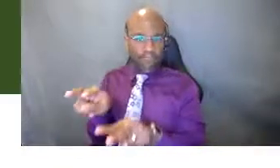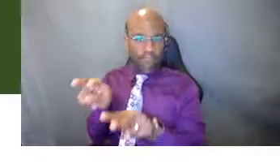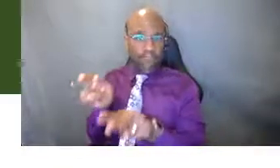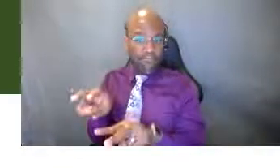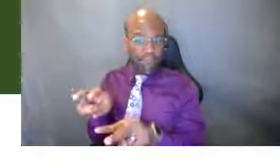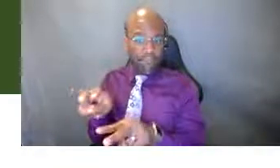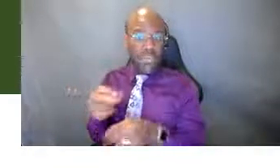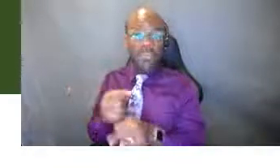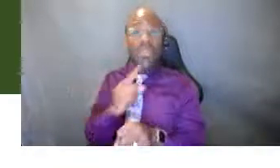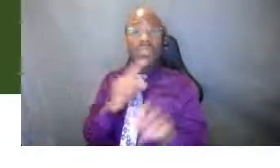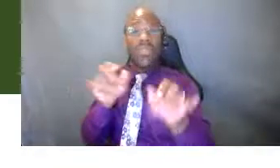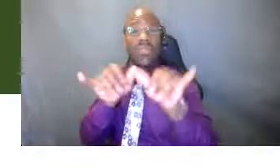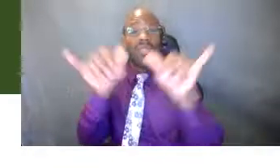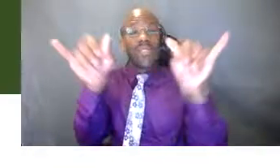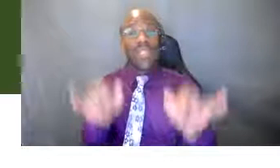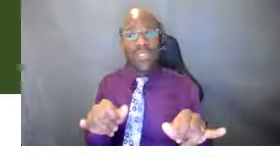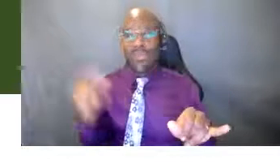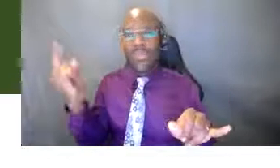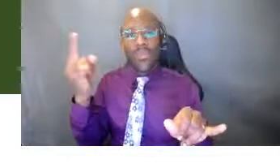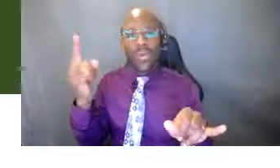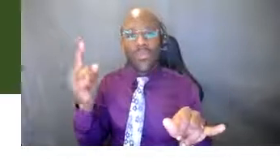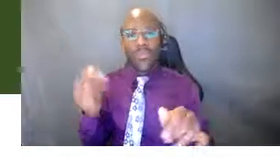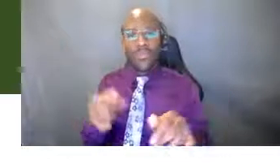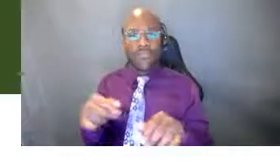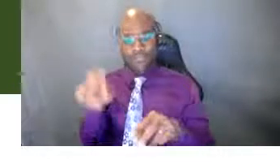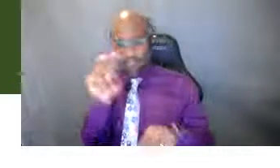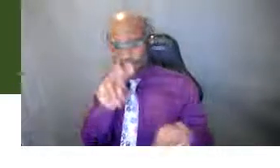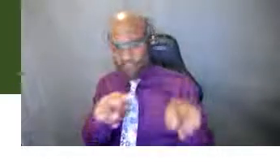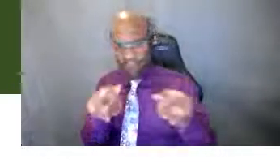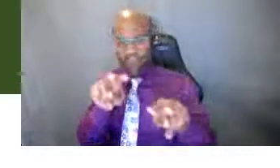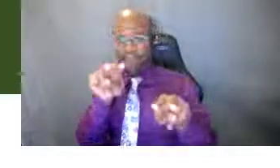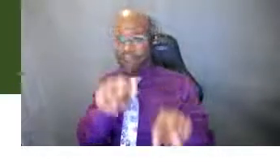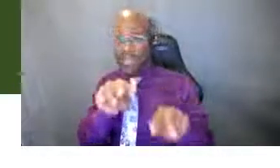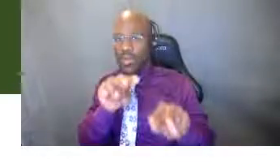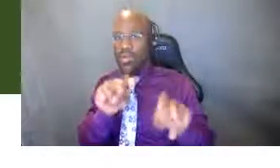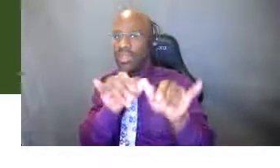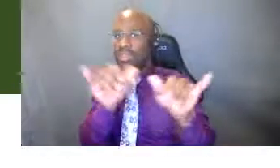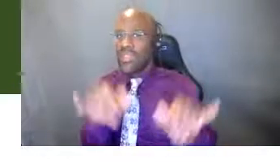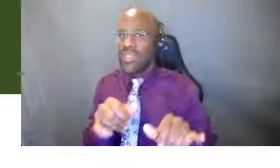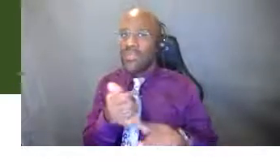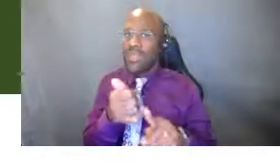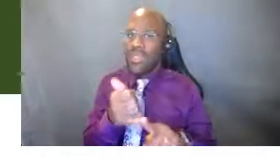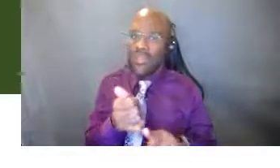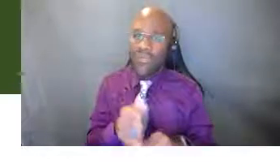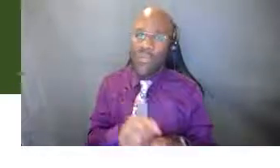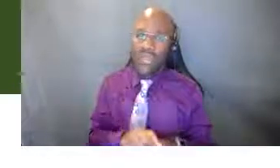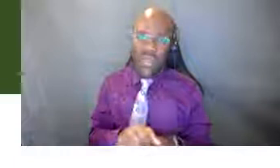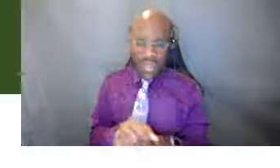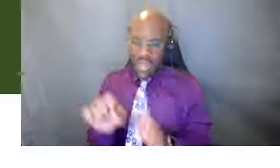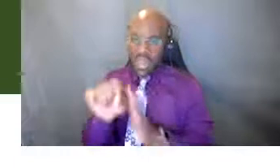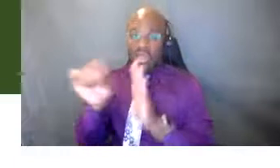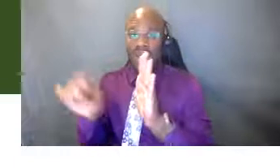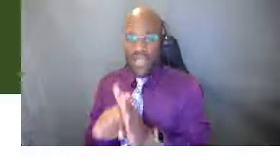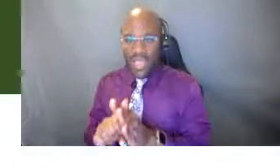crisis system is monitored by the state and by state funders, making sure